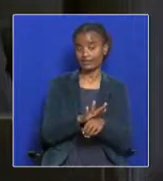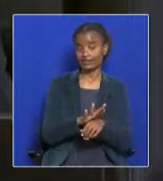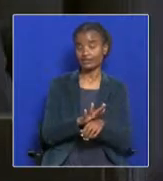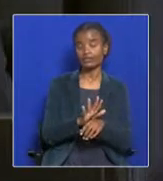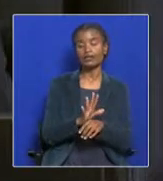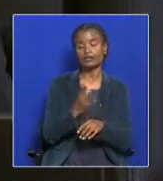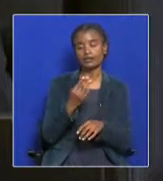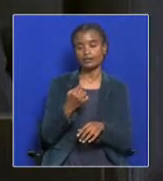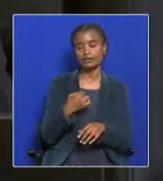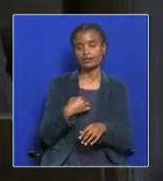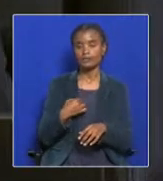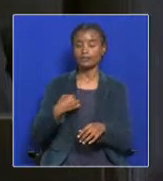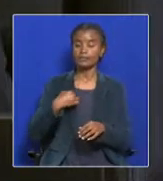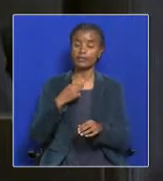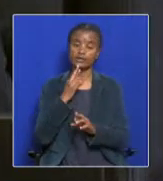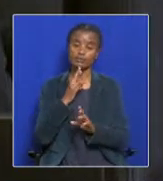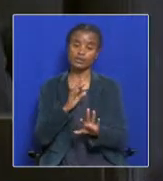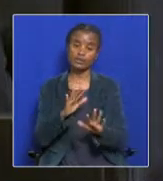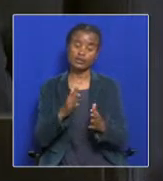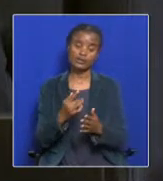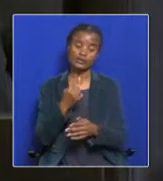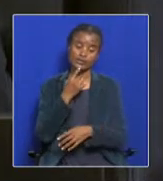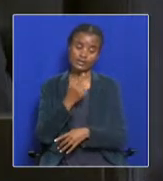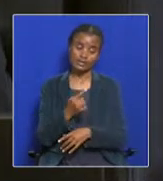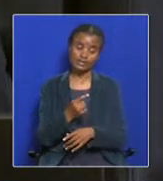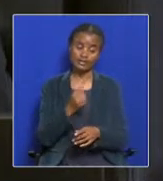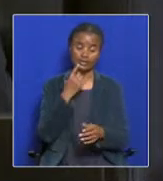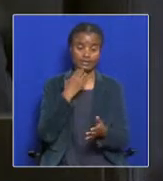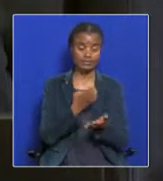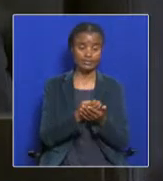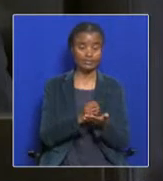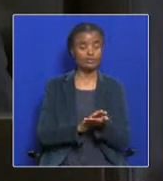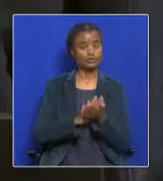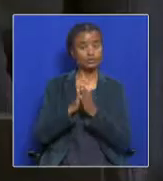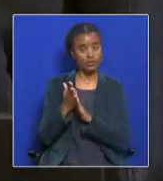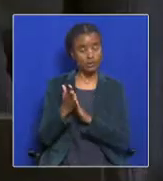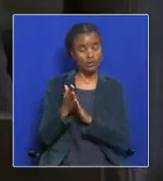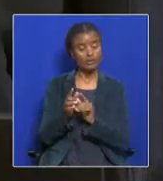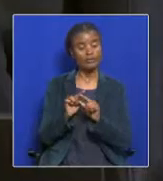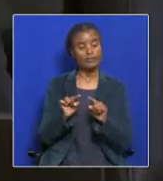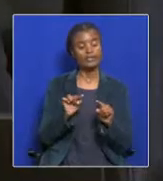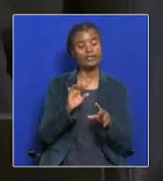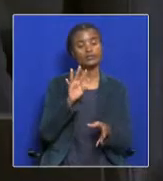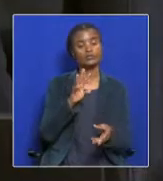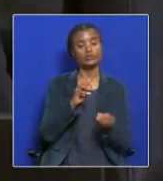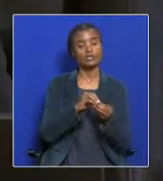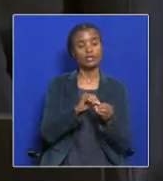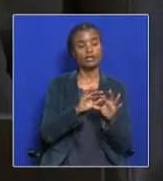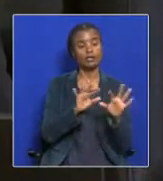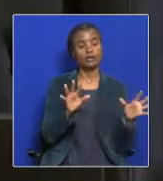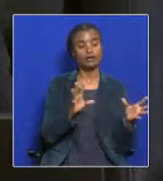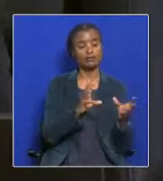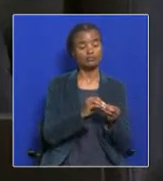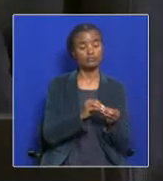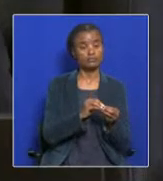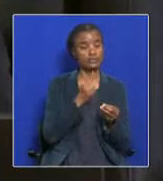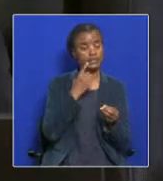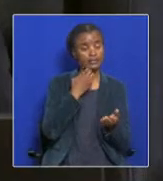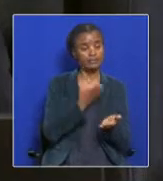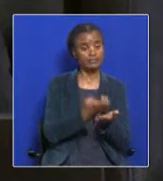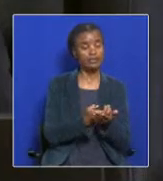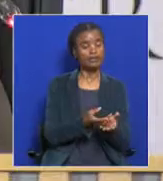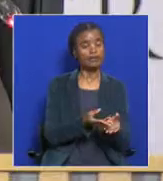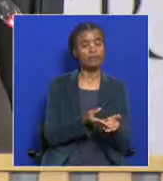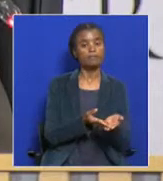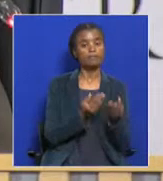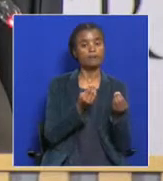if they are going to destroy the exhibits, where will the total mass of the whole exhibit come from?